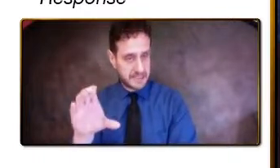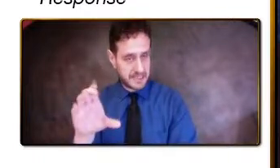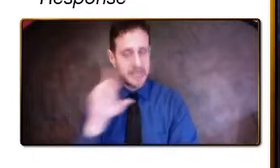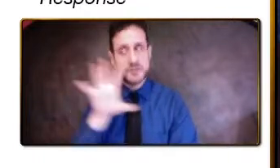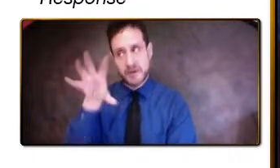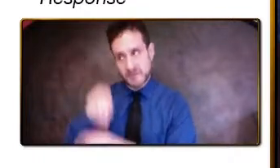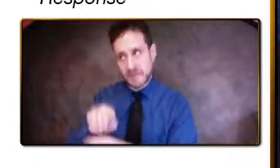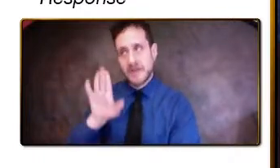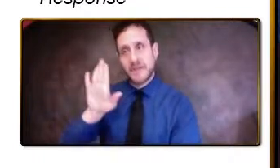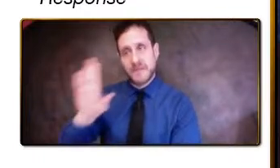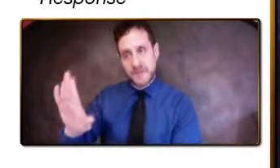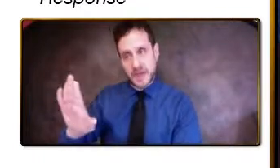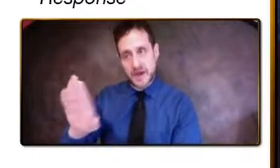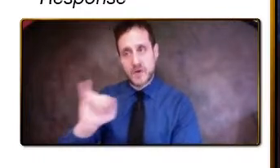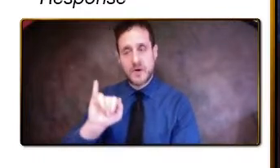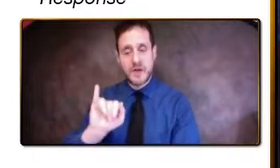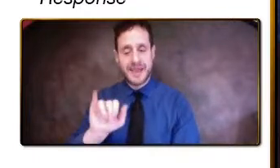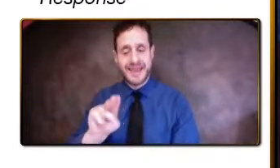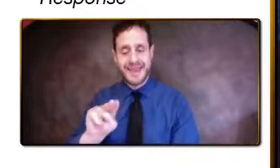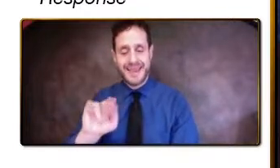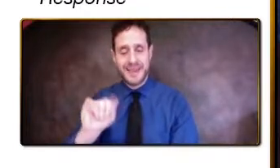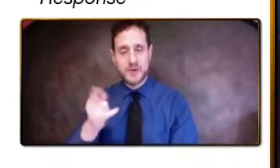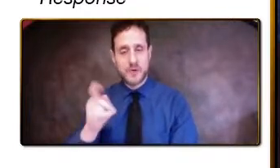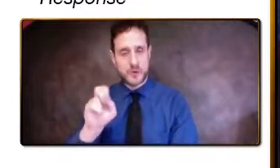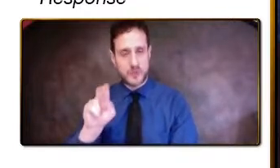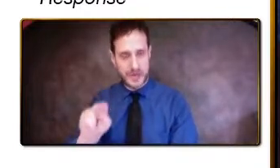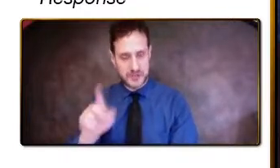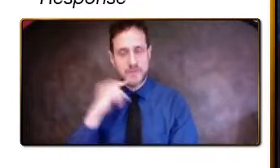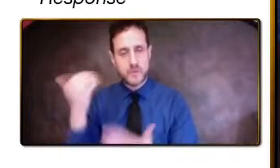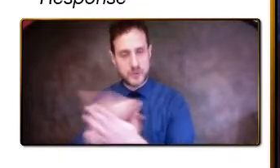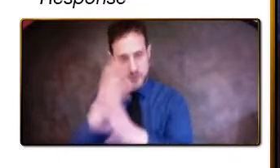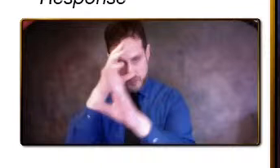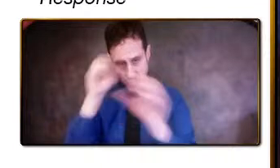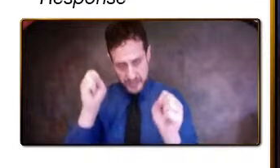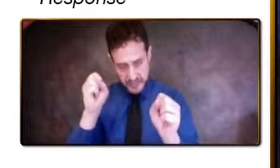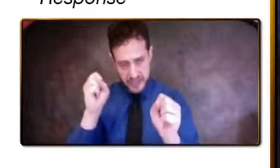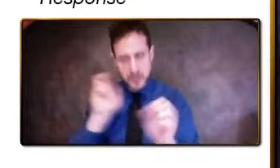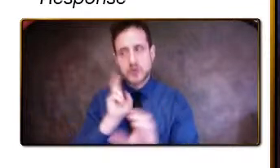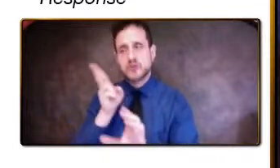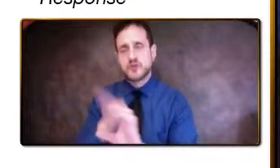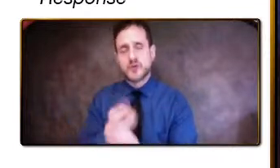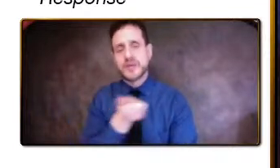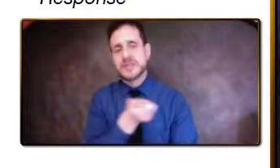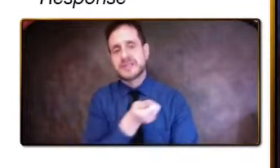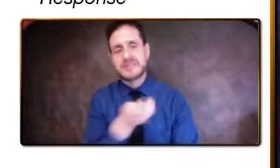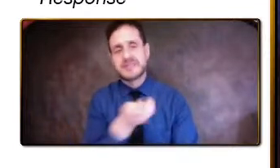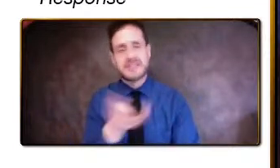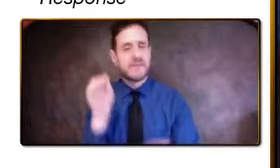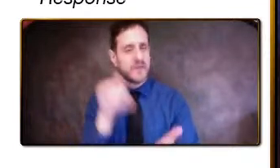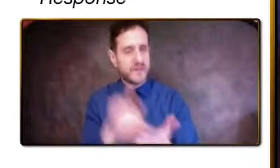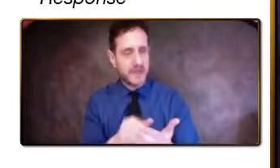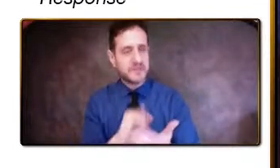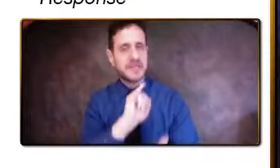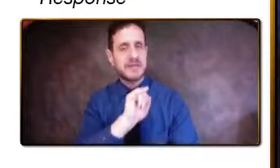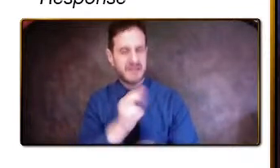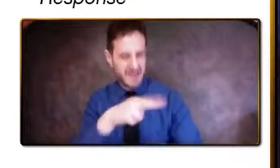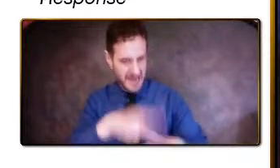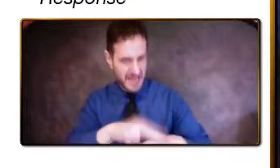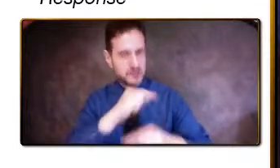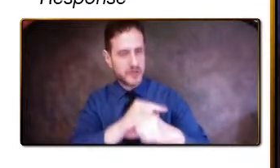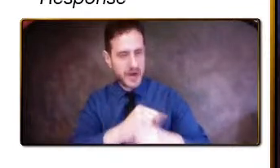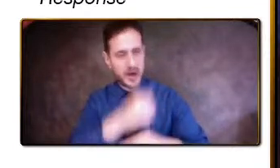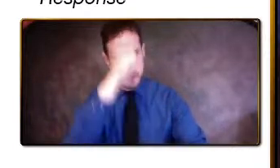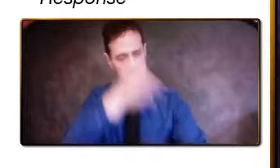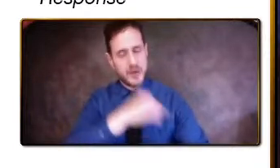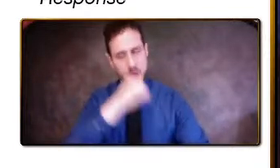inauguration support mission, joining thousands of their fellow countrymen and fellow guardsmen and women to ensure